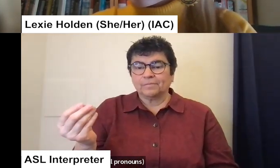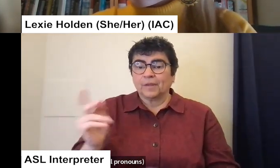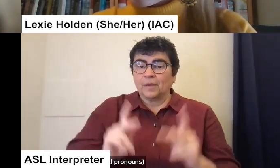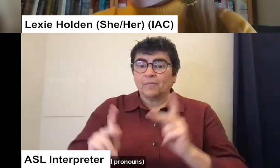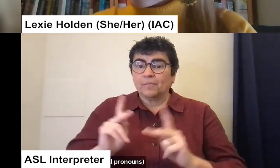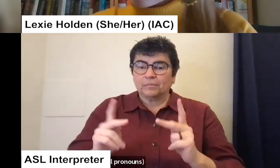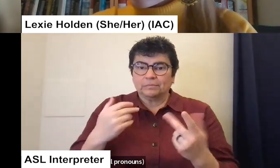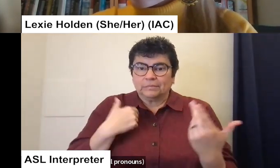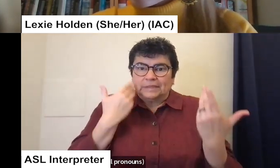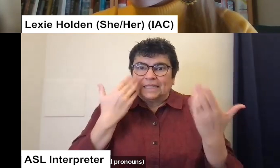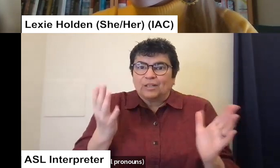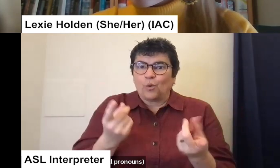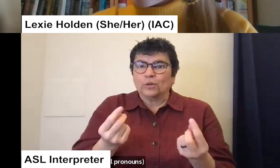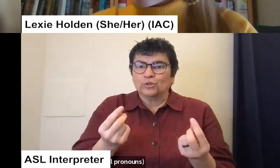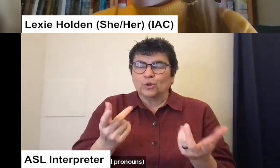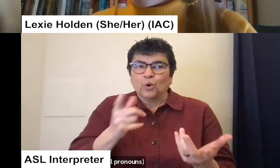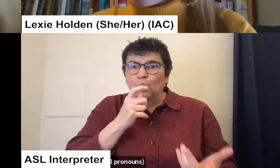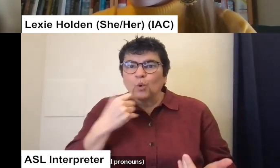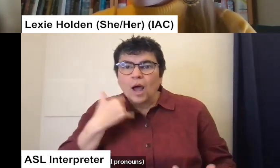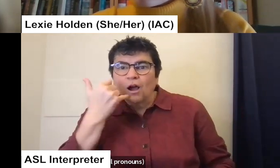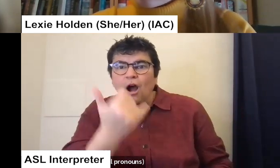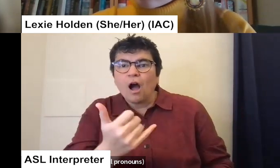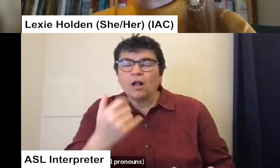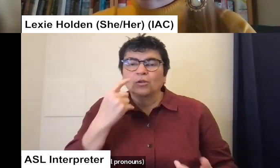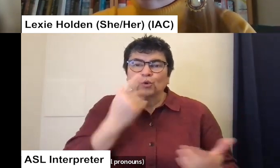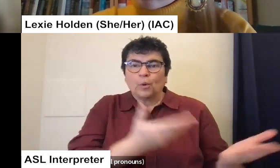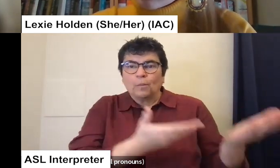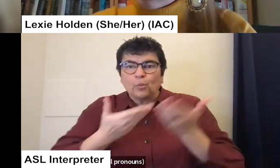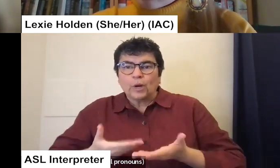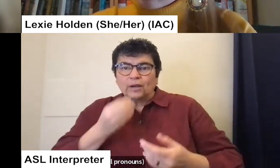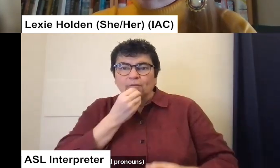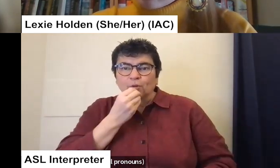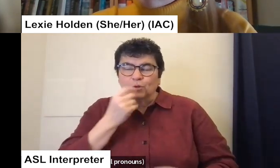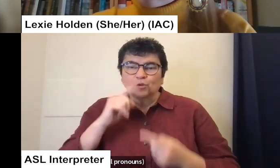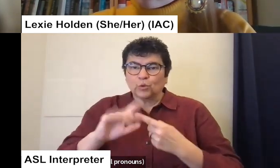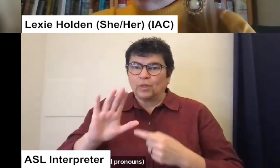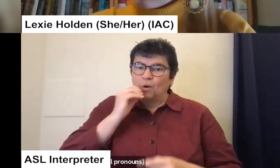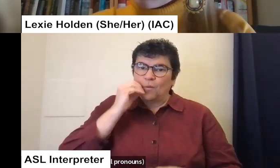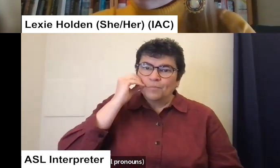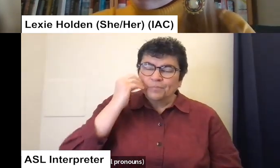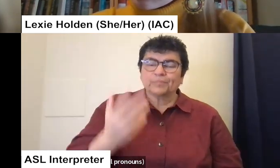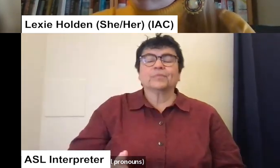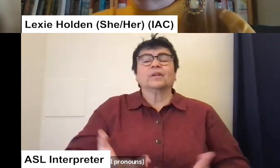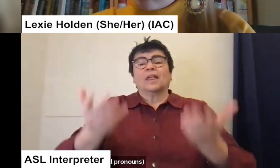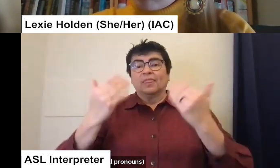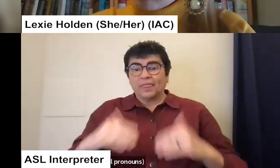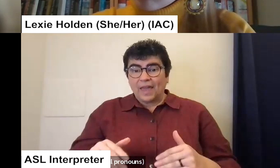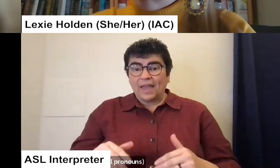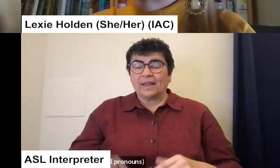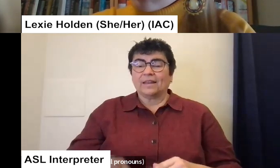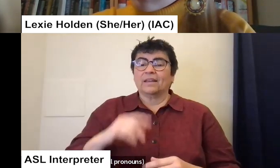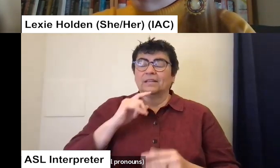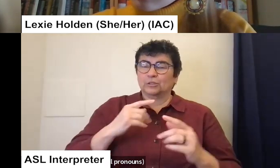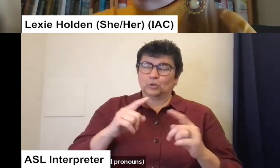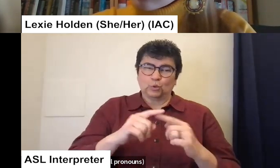folks didn't know what to do or who to call to bring the food to the home. So then towards the middle of